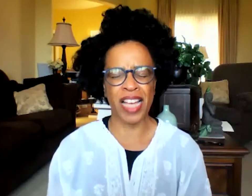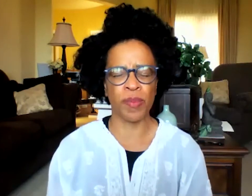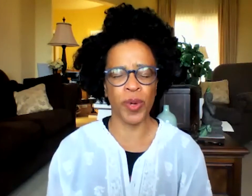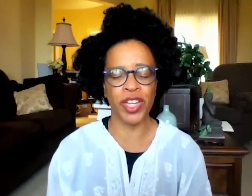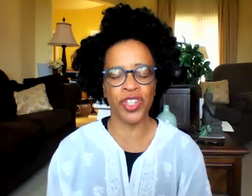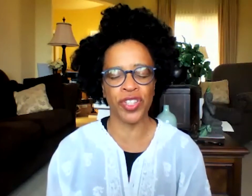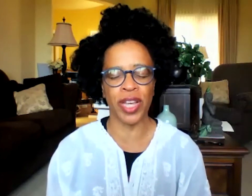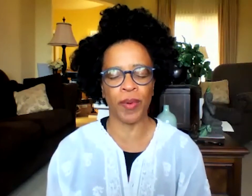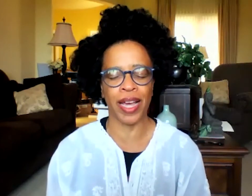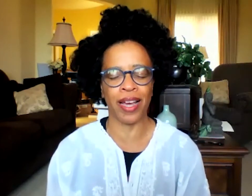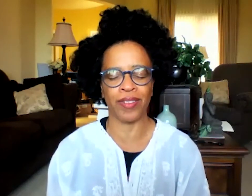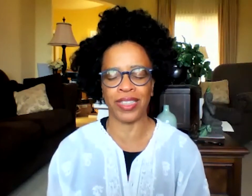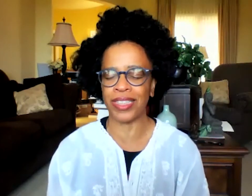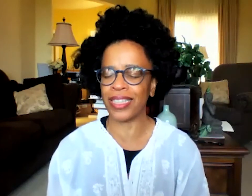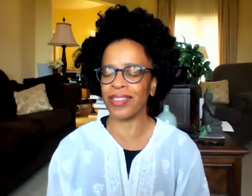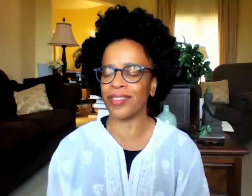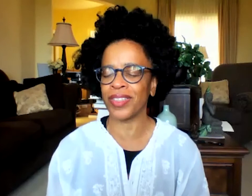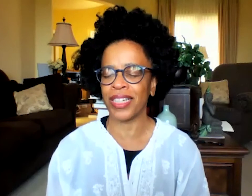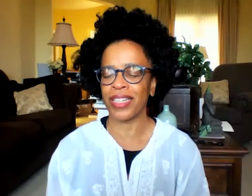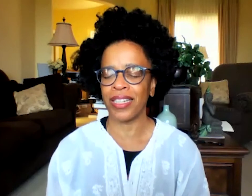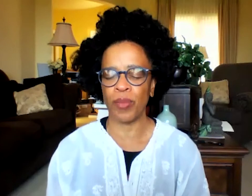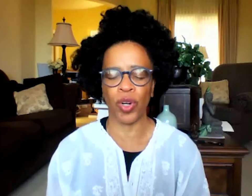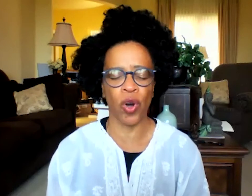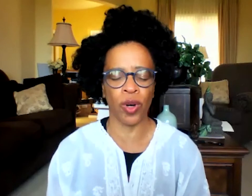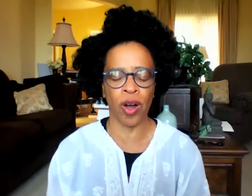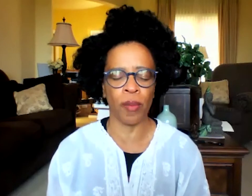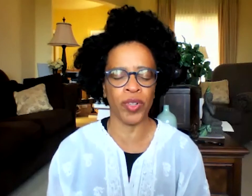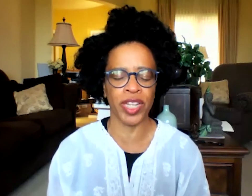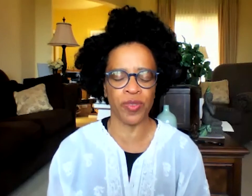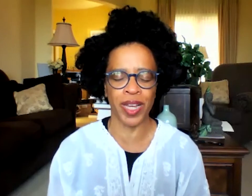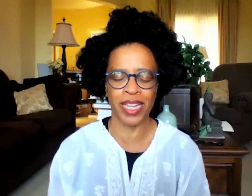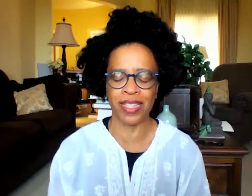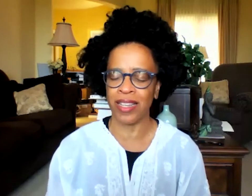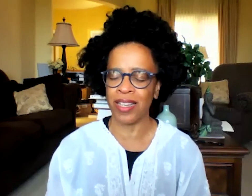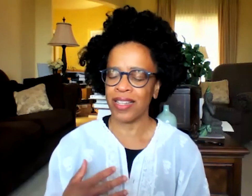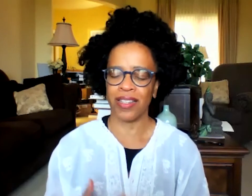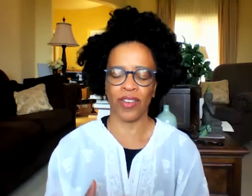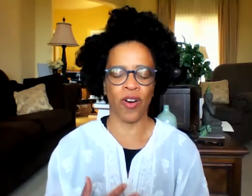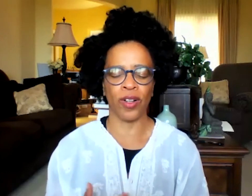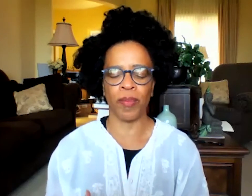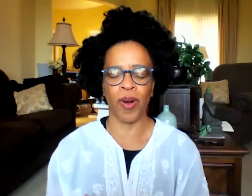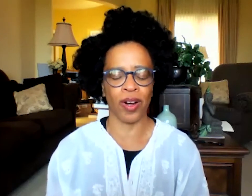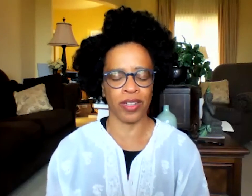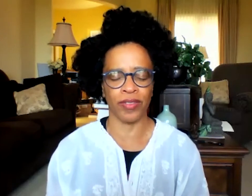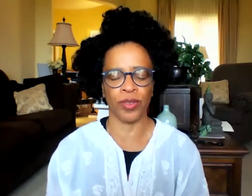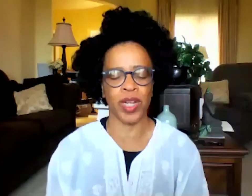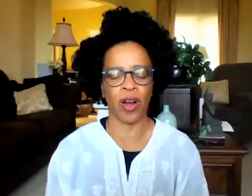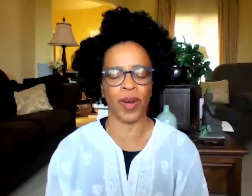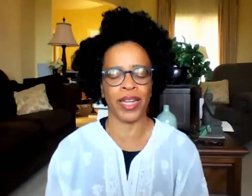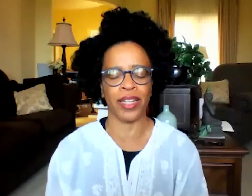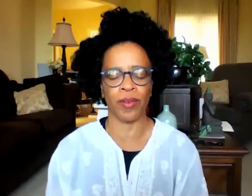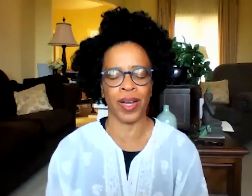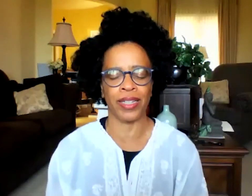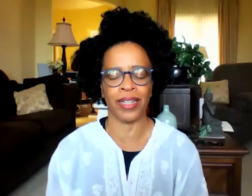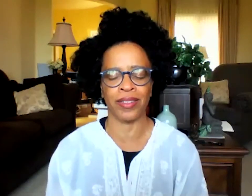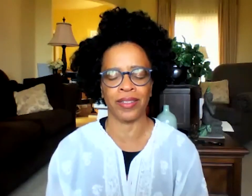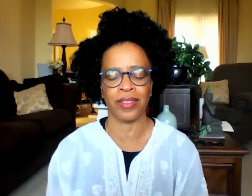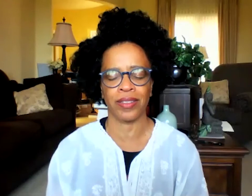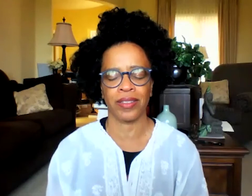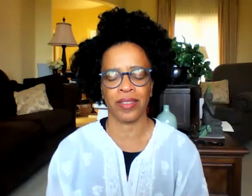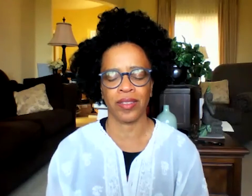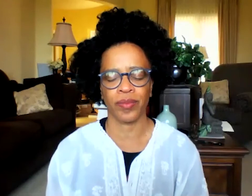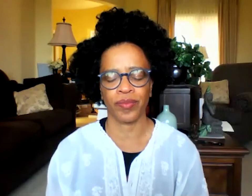the aspirations that we have to live in more harmonious ways, they're all a part of who we are right here, right